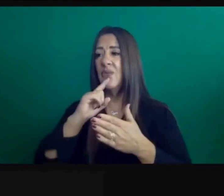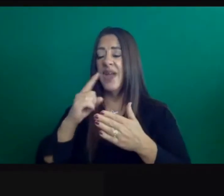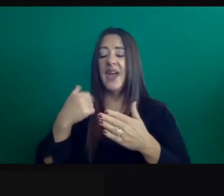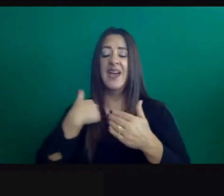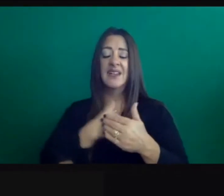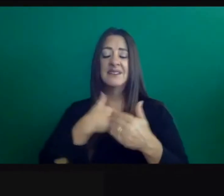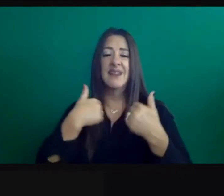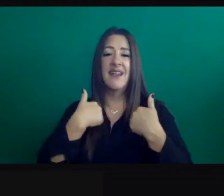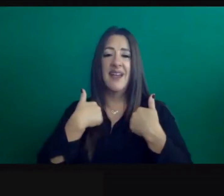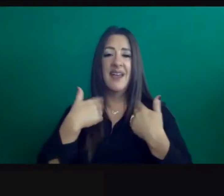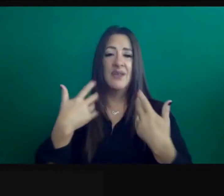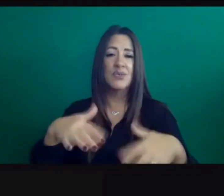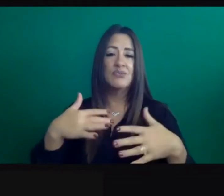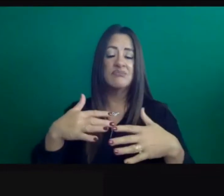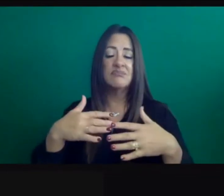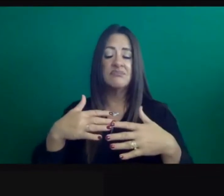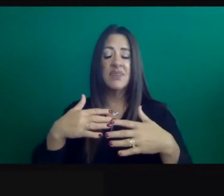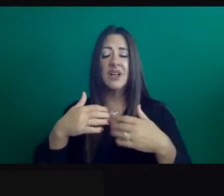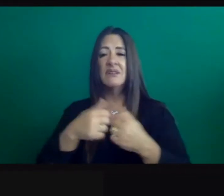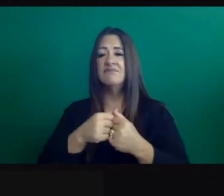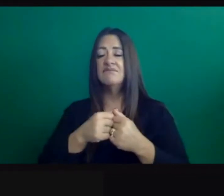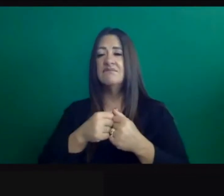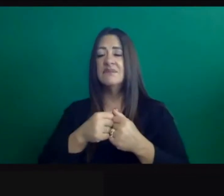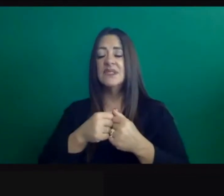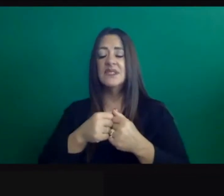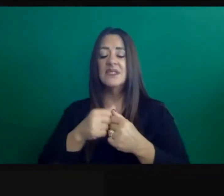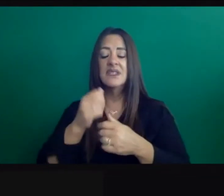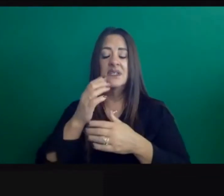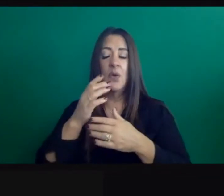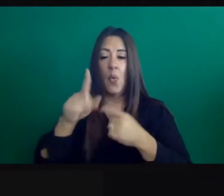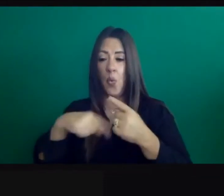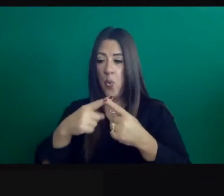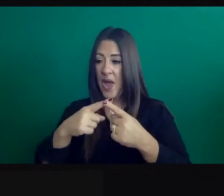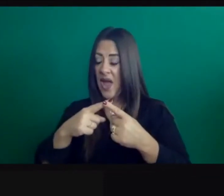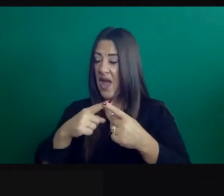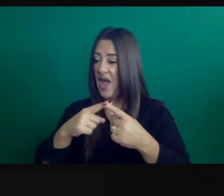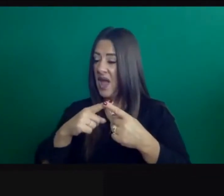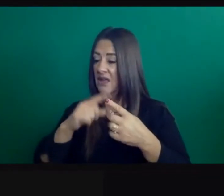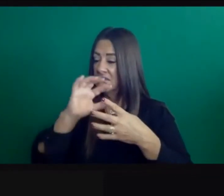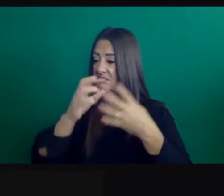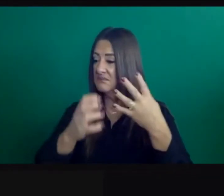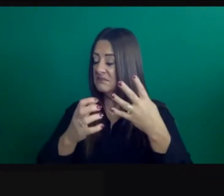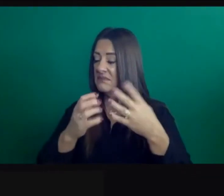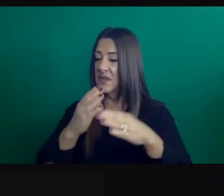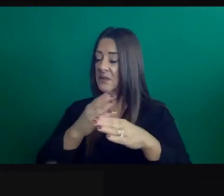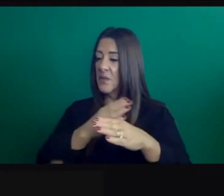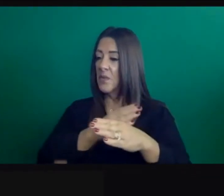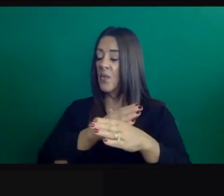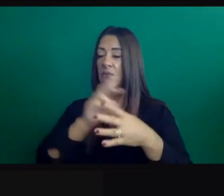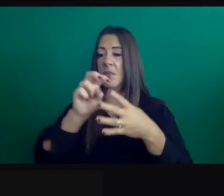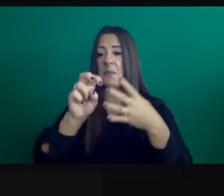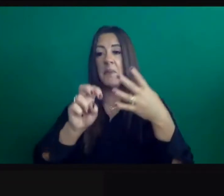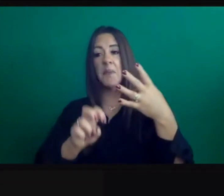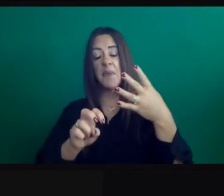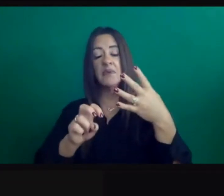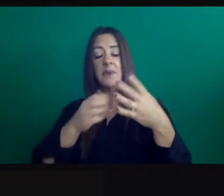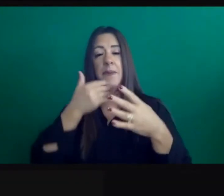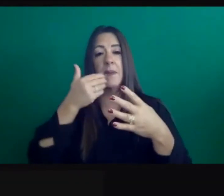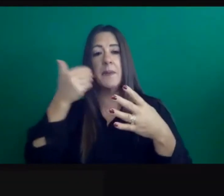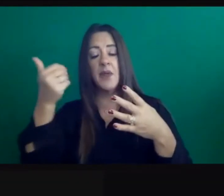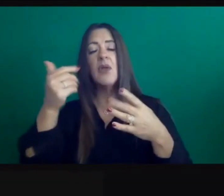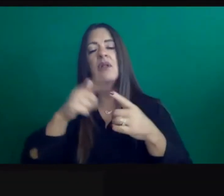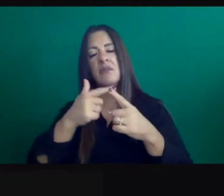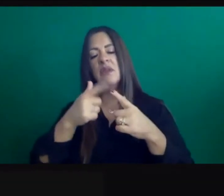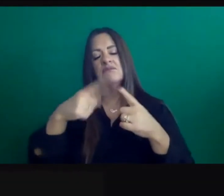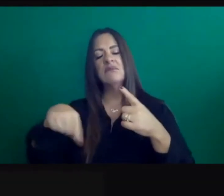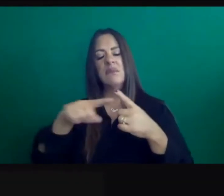regional stay-at-home orders lifted and counties go back to the blueprint tiers, that they will go right to where they belong